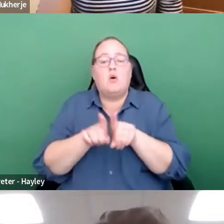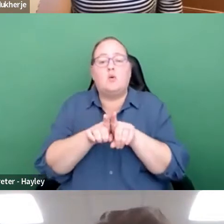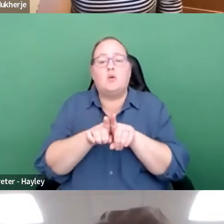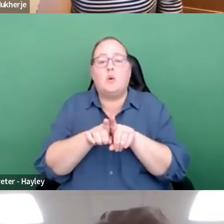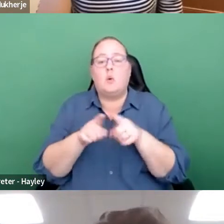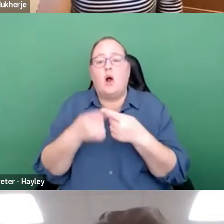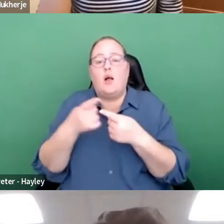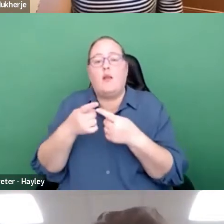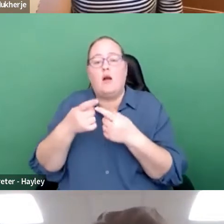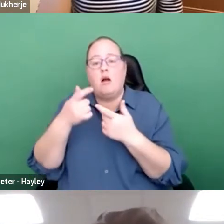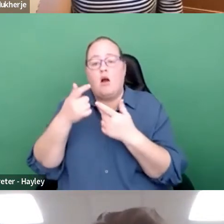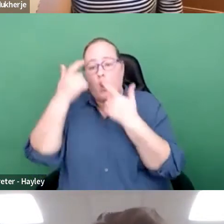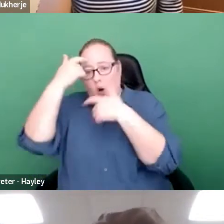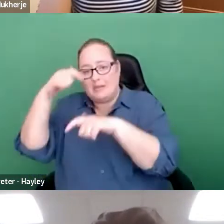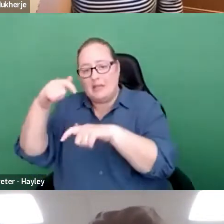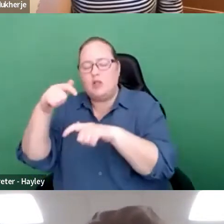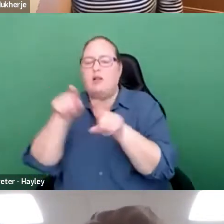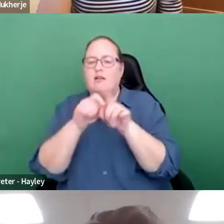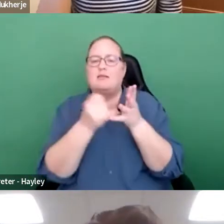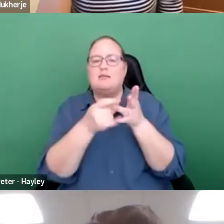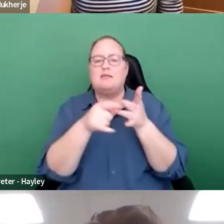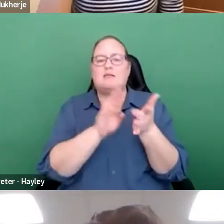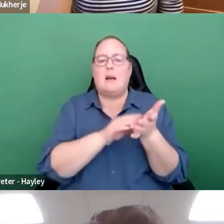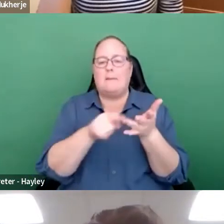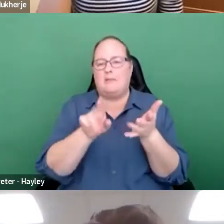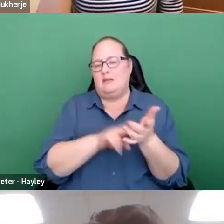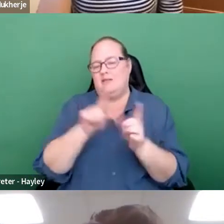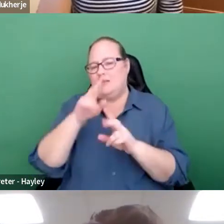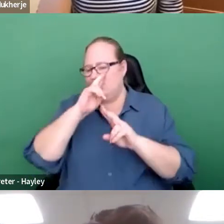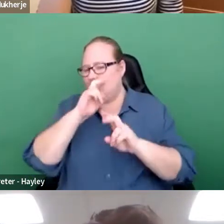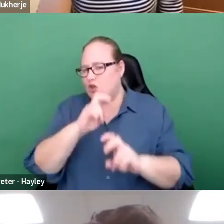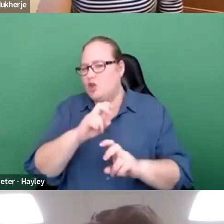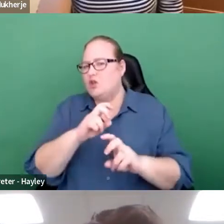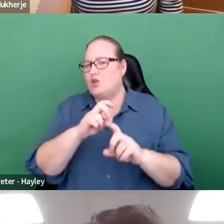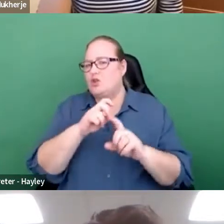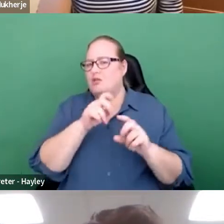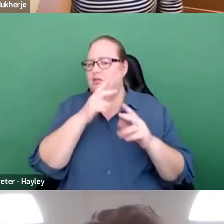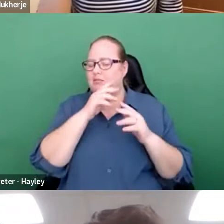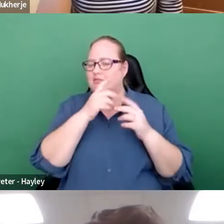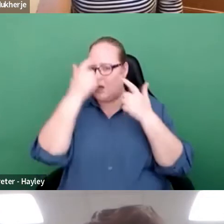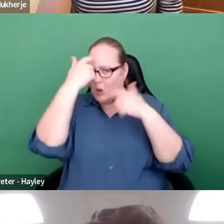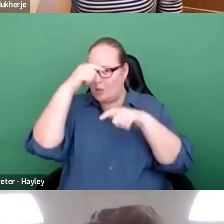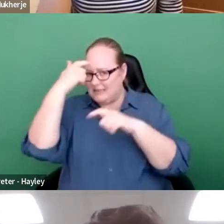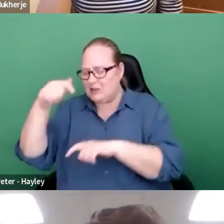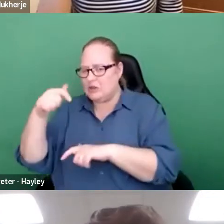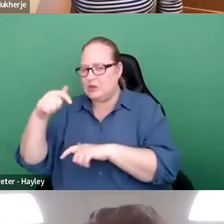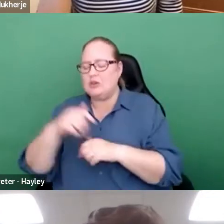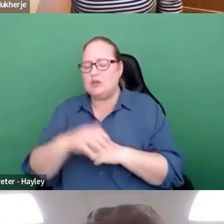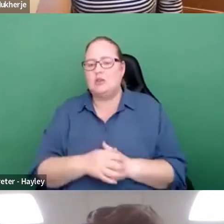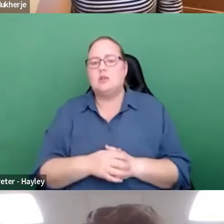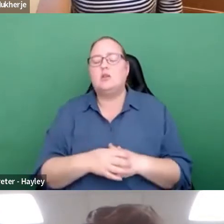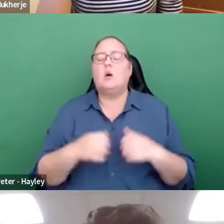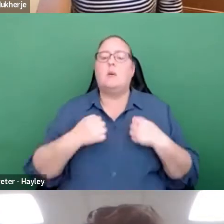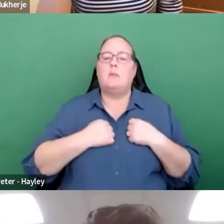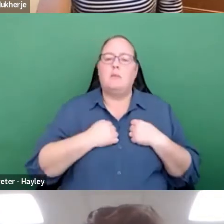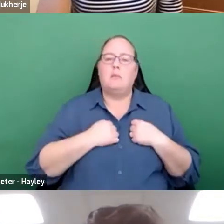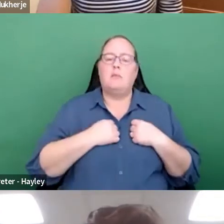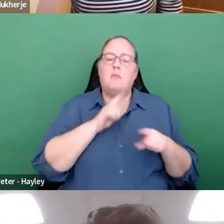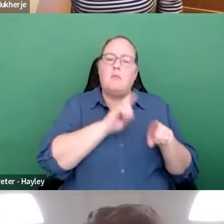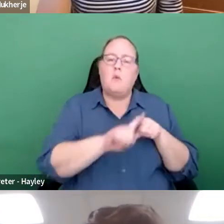Simon studied and looked at and worked in as well. So most of my work, ethnographically speaking, and with fieldwork